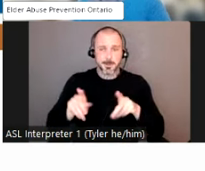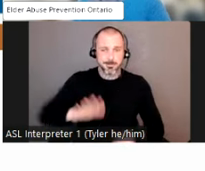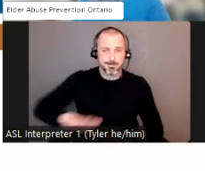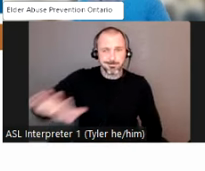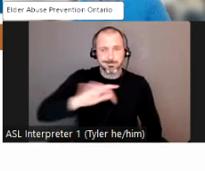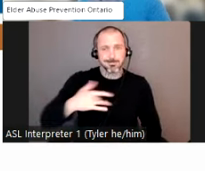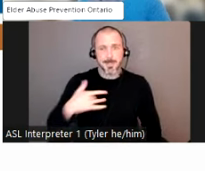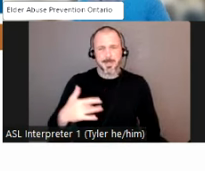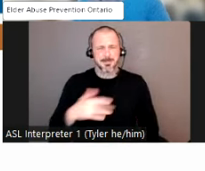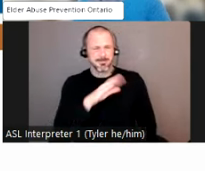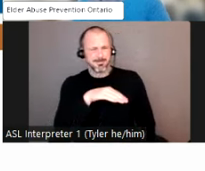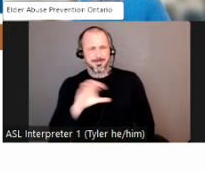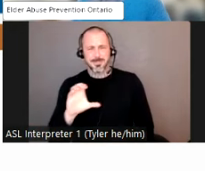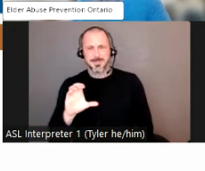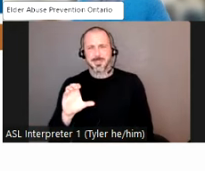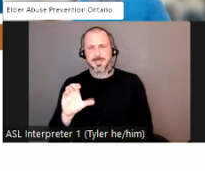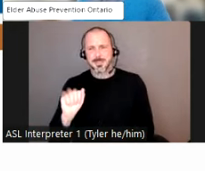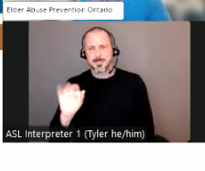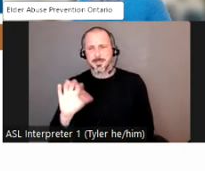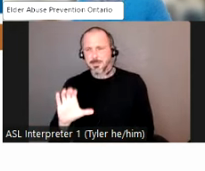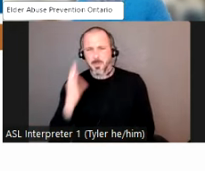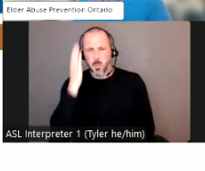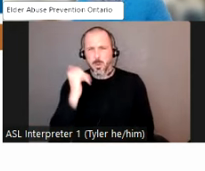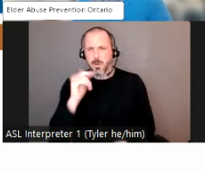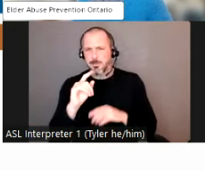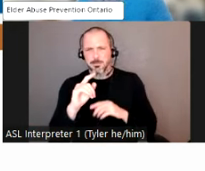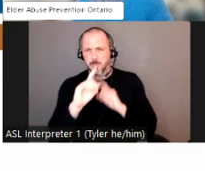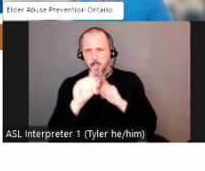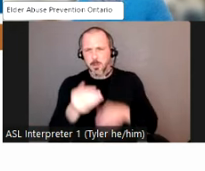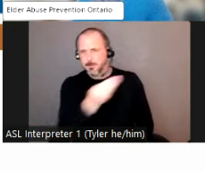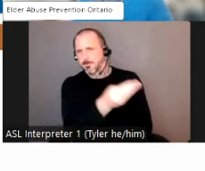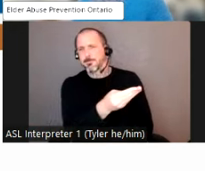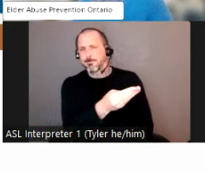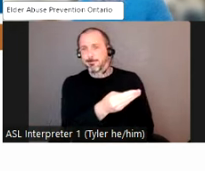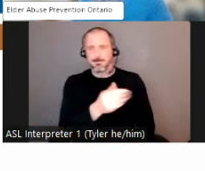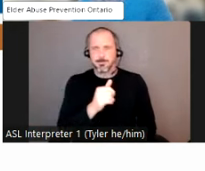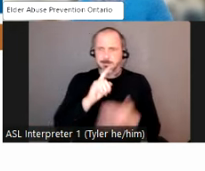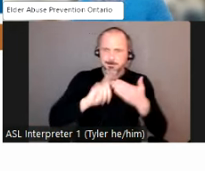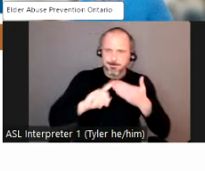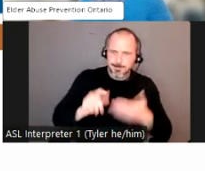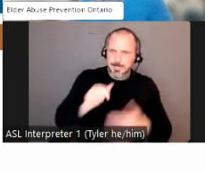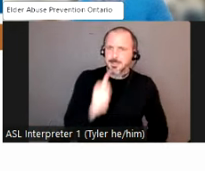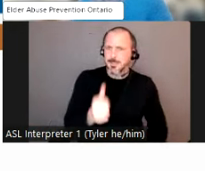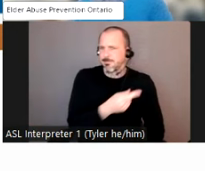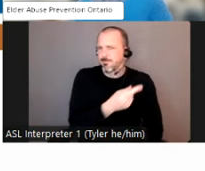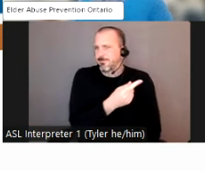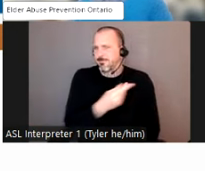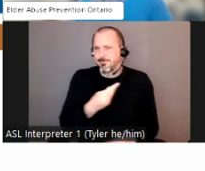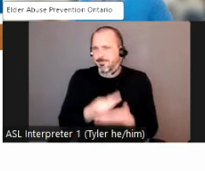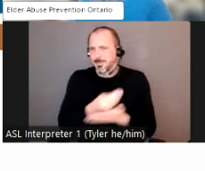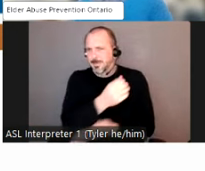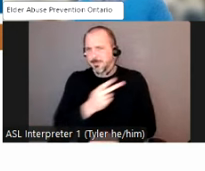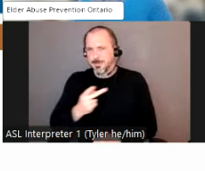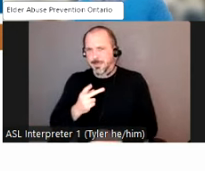don't investigate. They're, good chance they're not going to get my money back. Well, there's way more to it than that. We